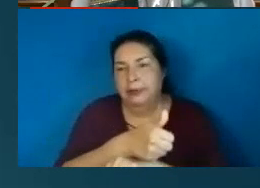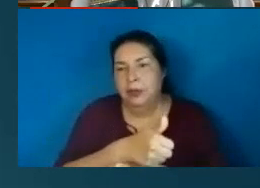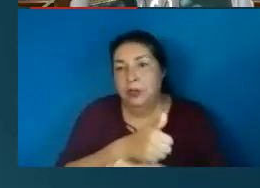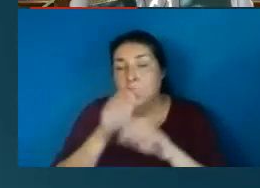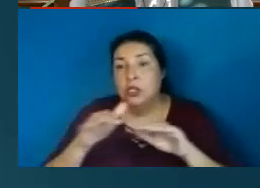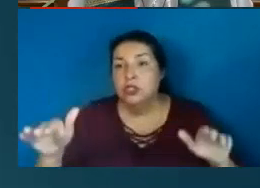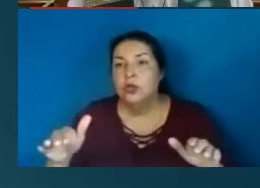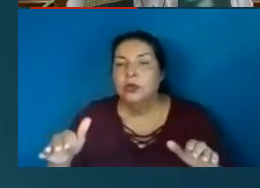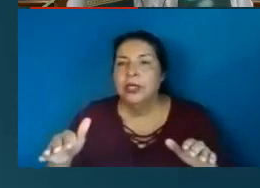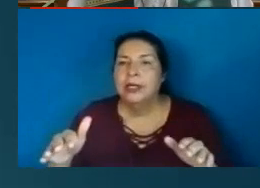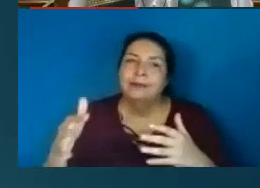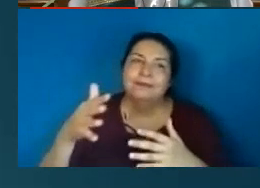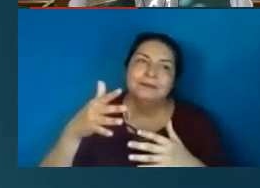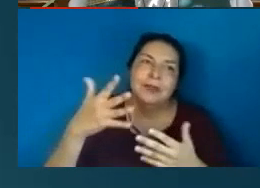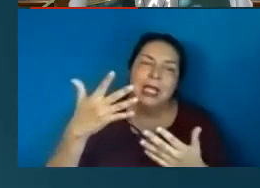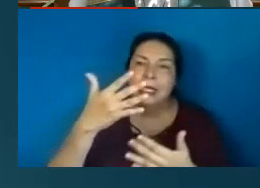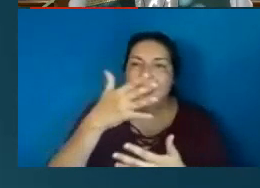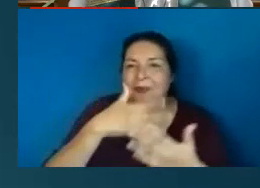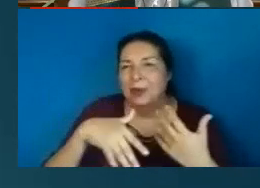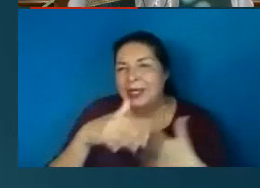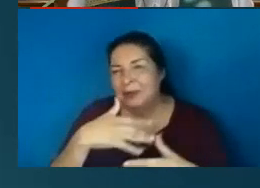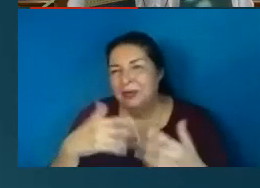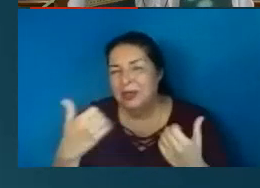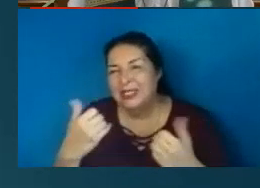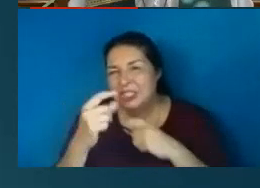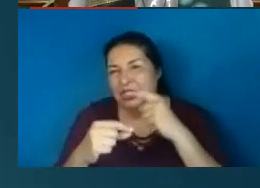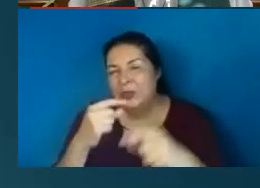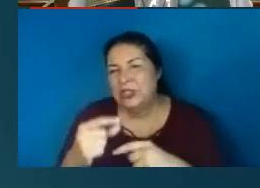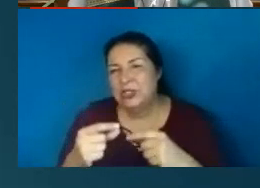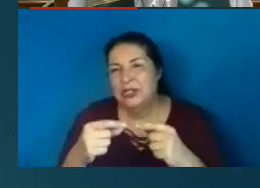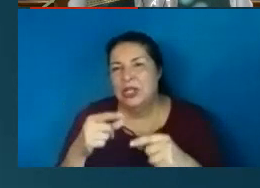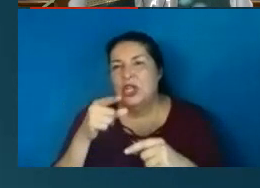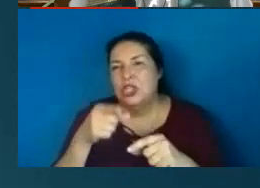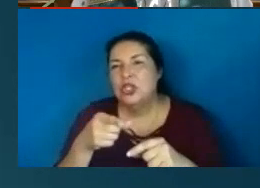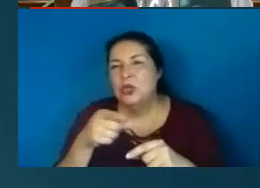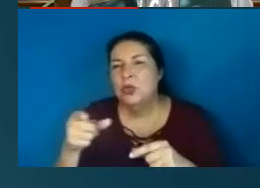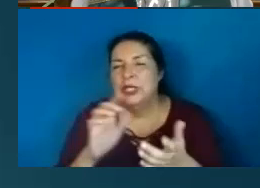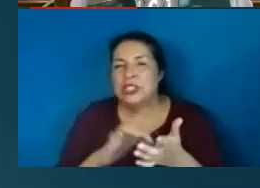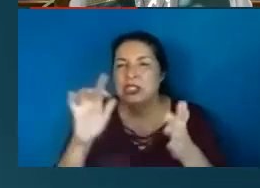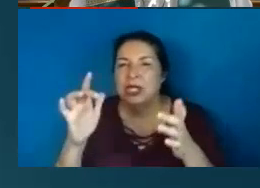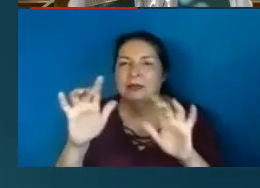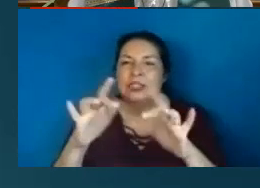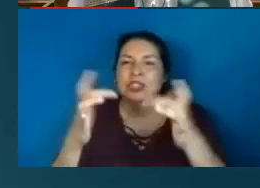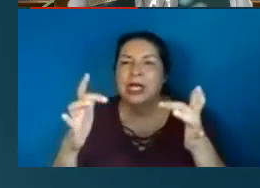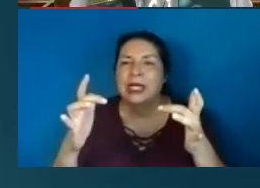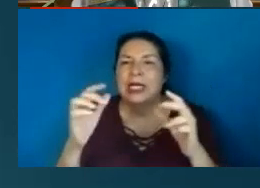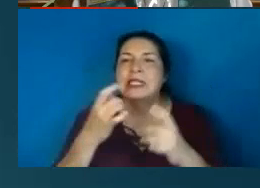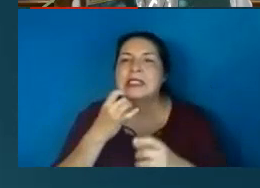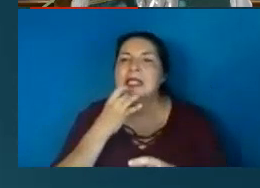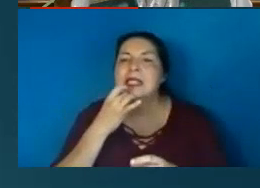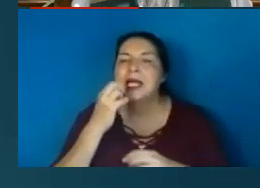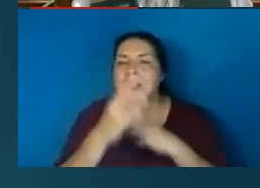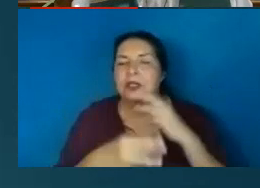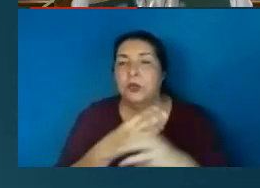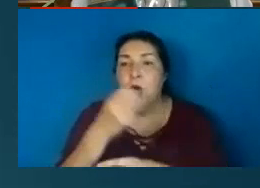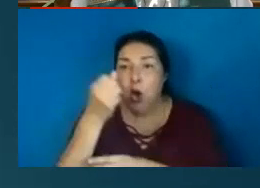of a crooked and twisted generation, among whom you shine as lights in the world, holding fast to the word of